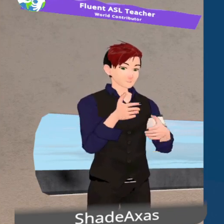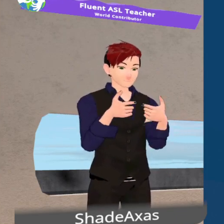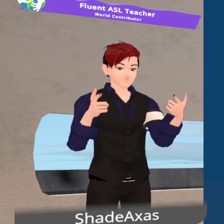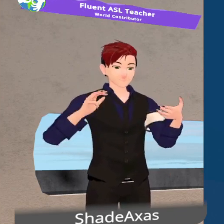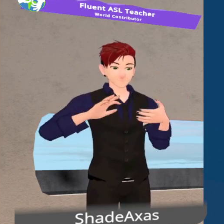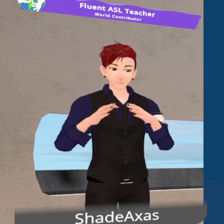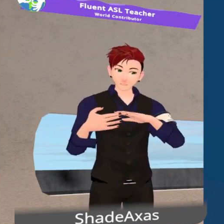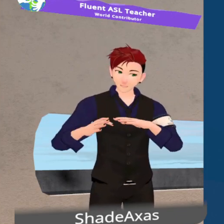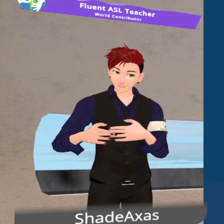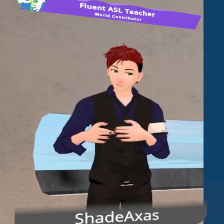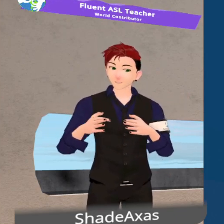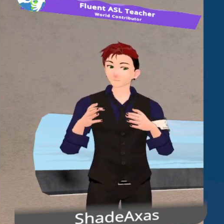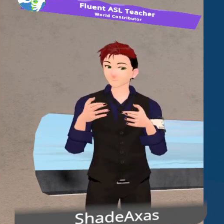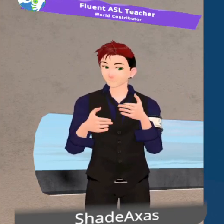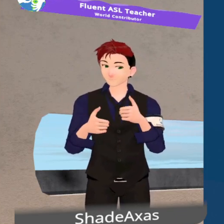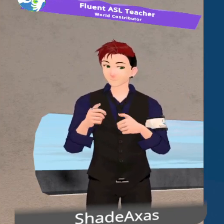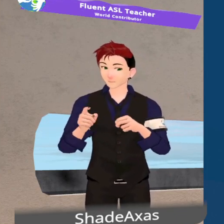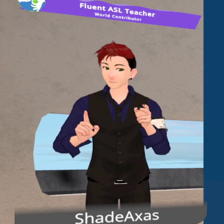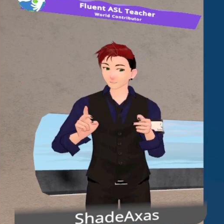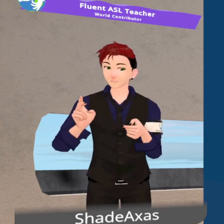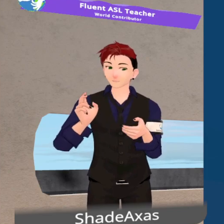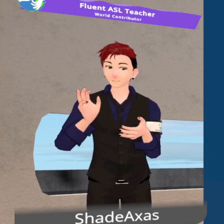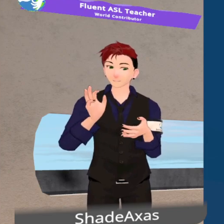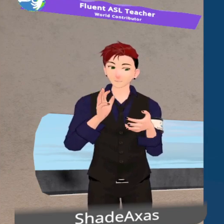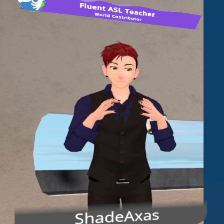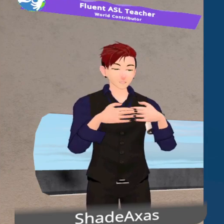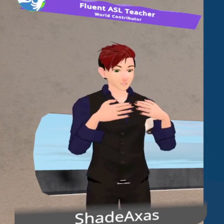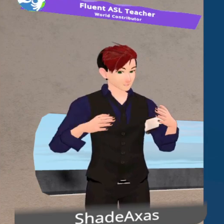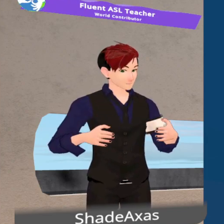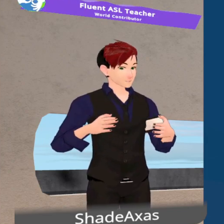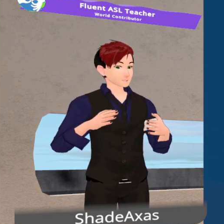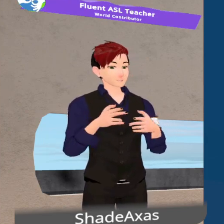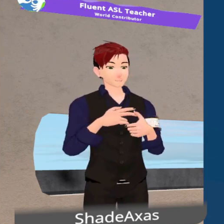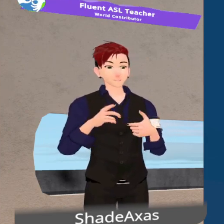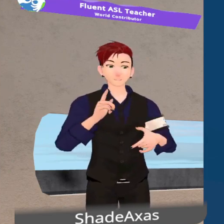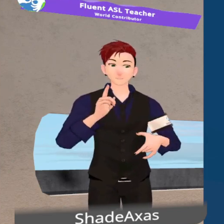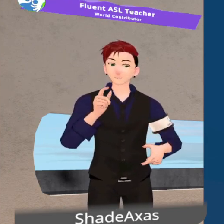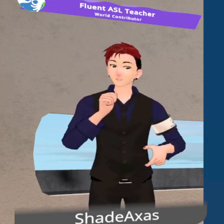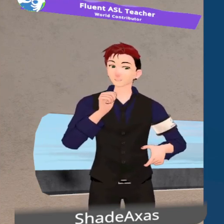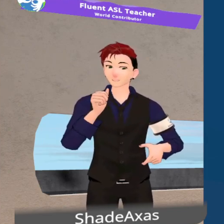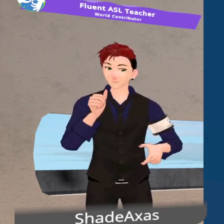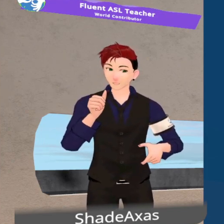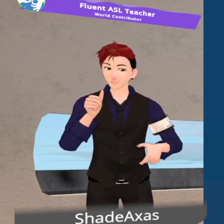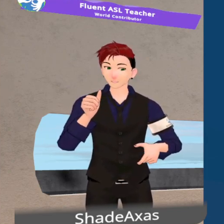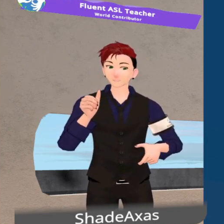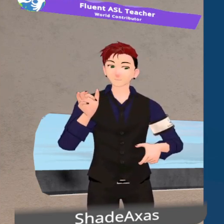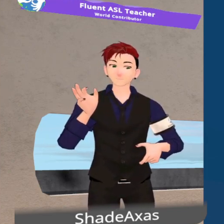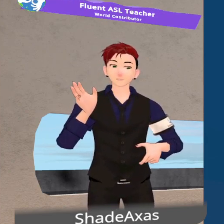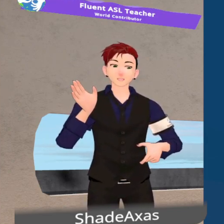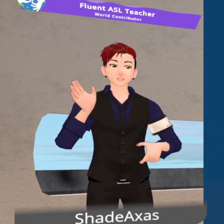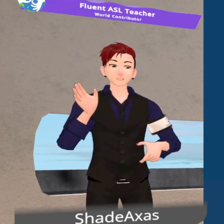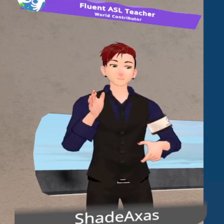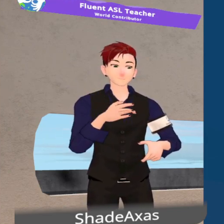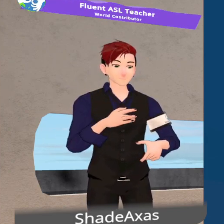That is our biggest community. Most of our people are American, and then the ones who aren't